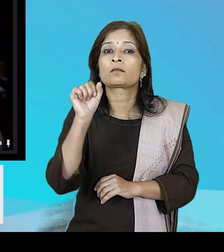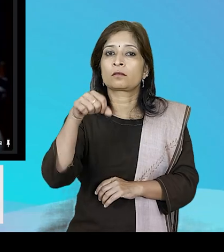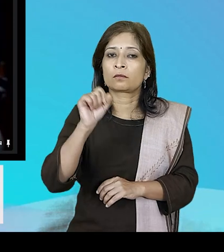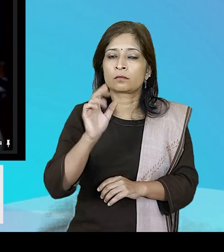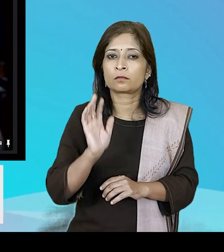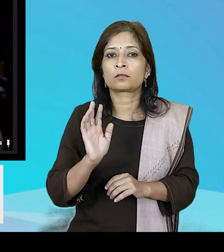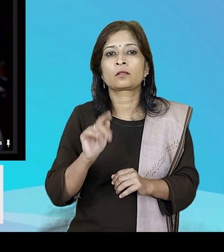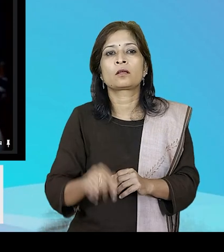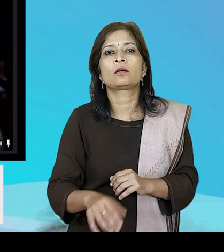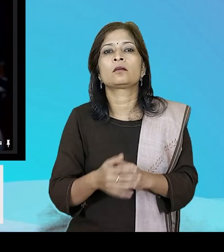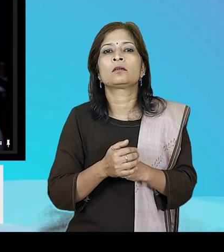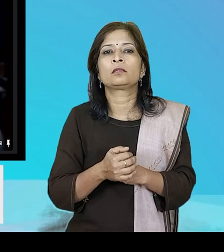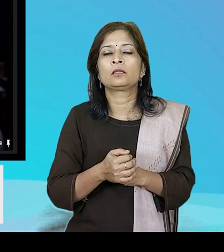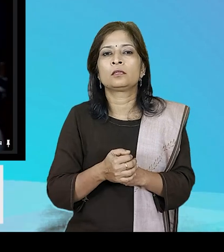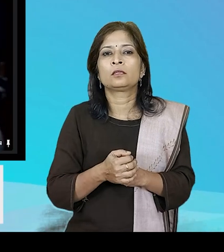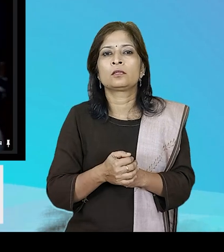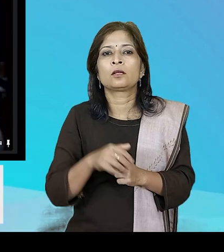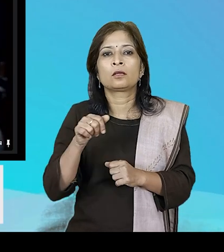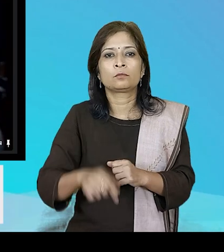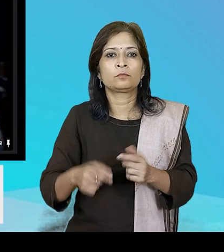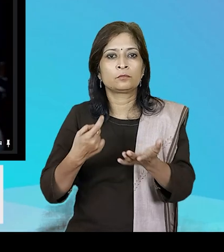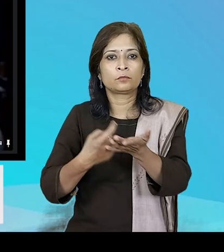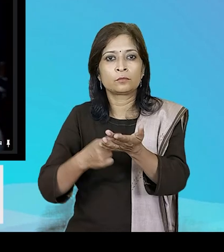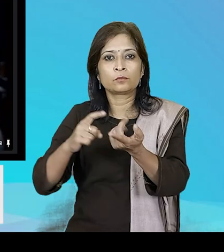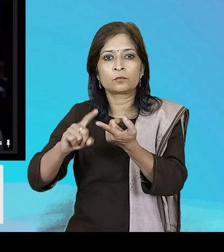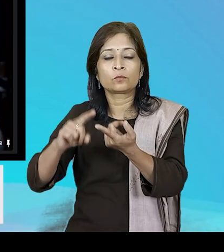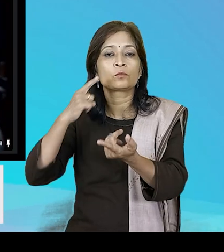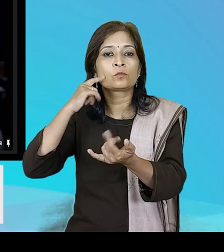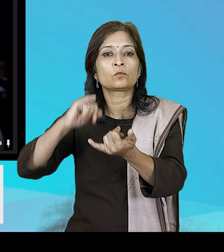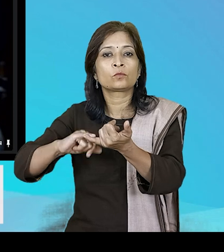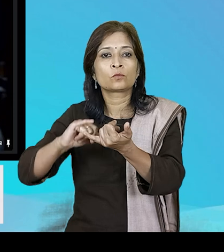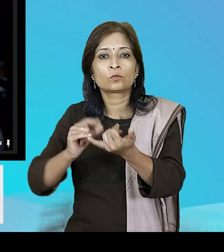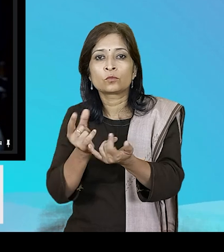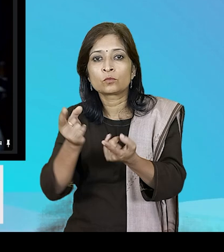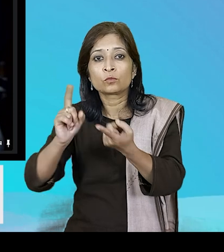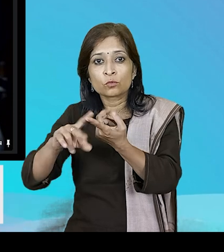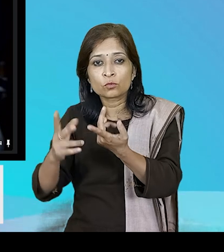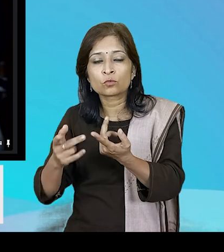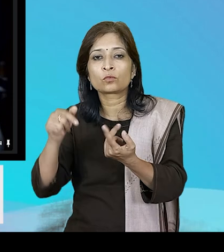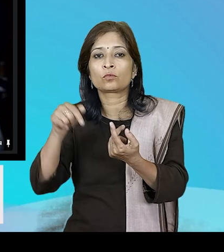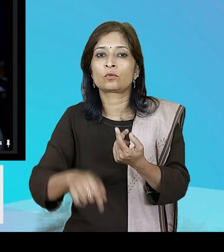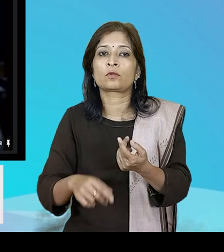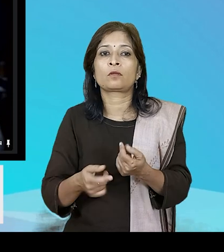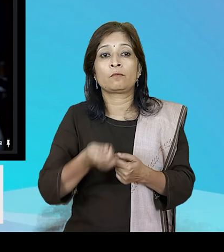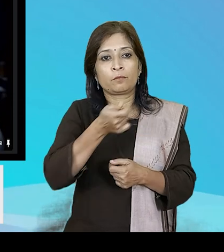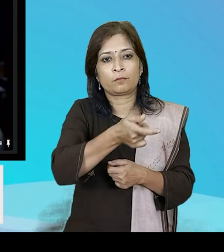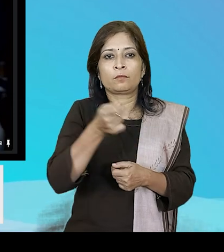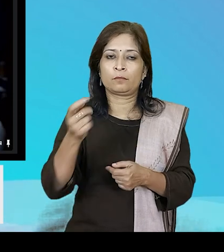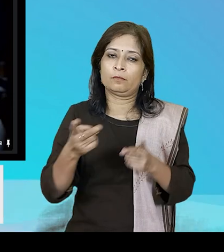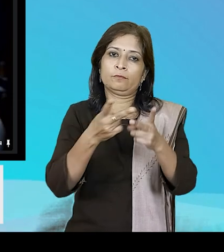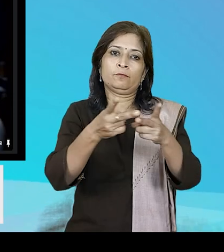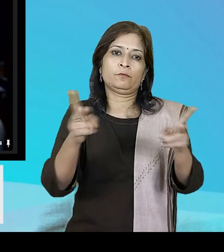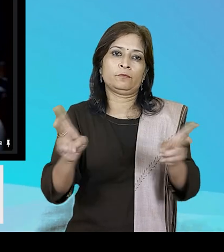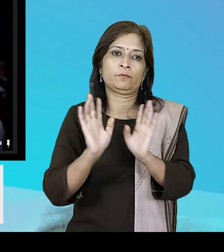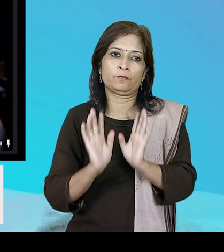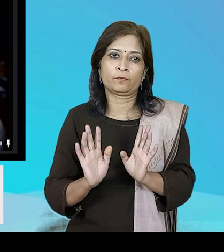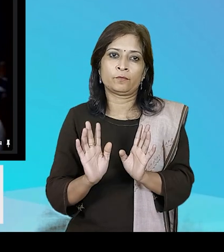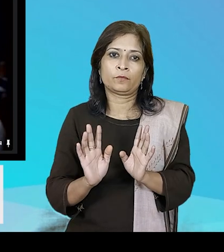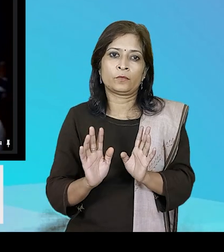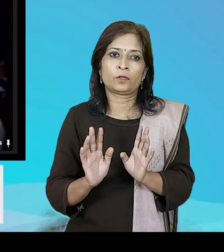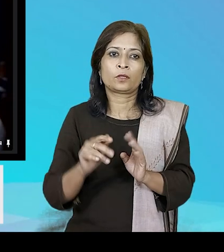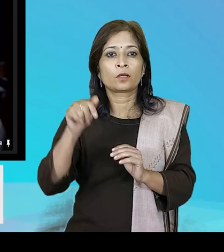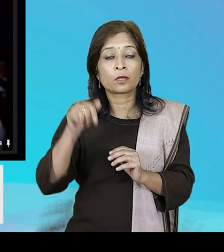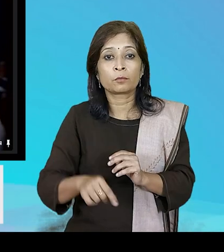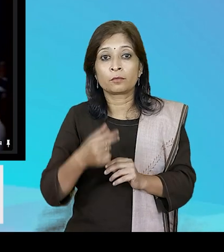purposes? Yes, madam. So, other than reissue and issue of passports, we have different types of